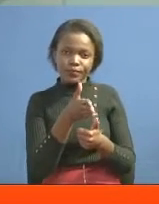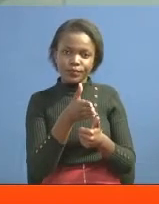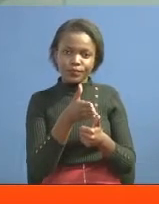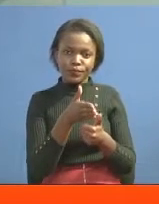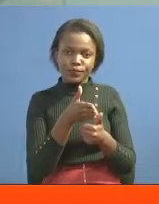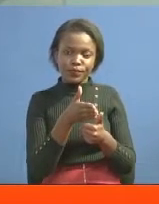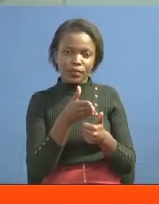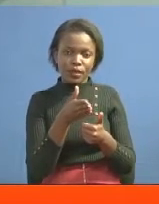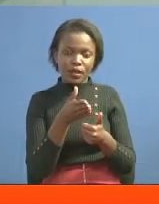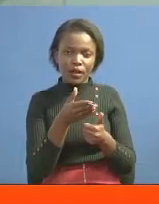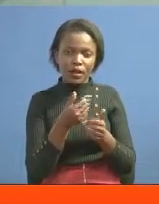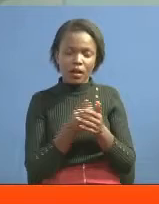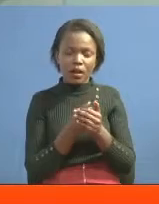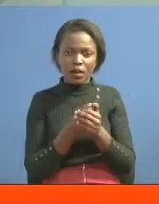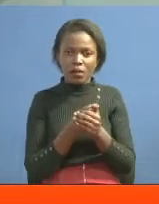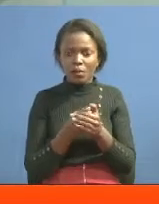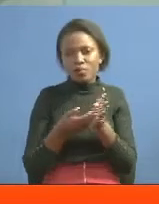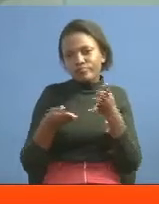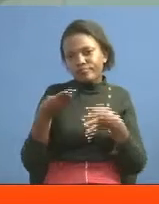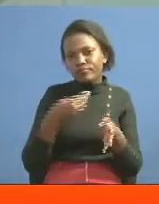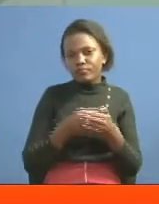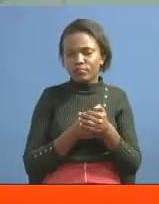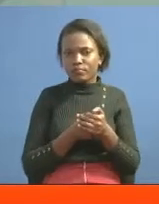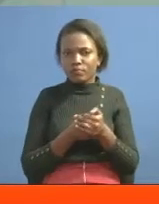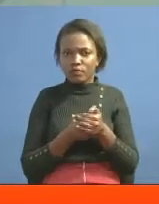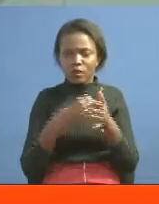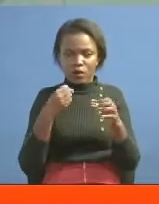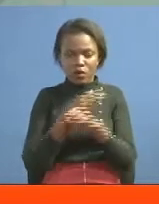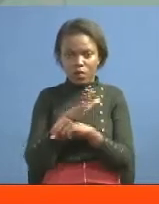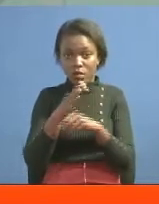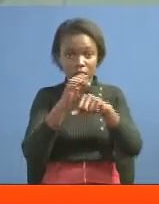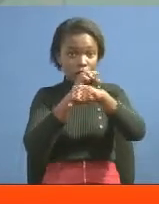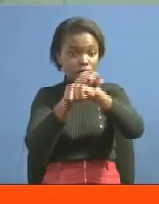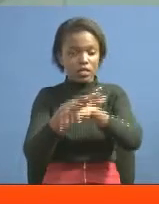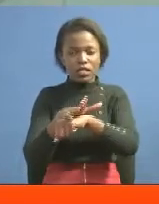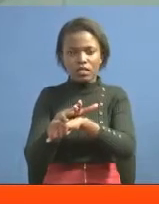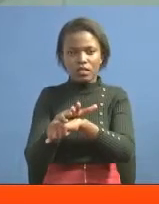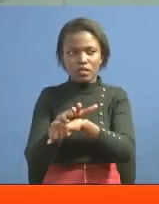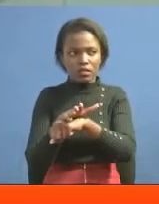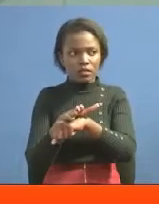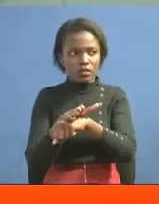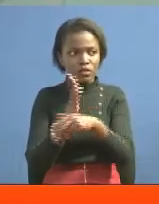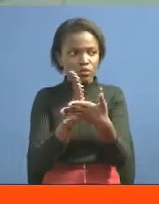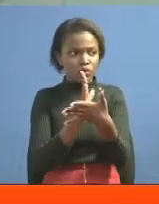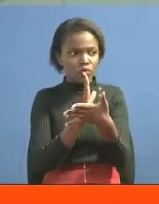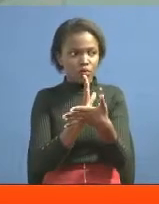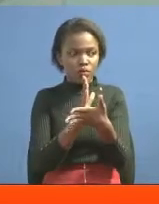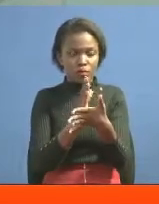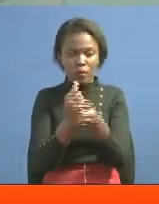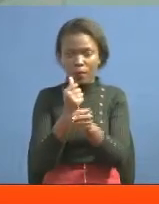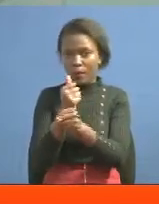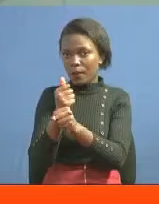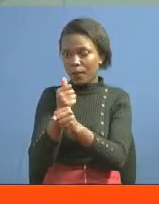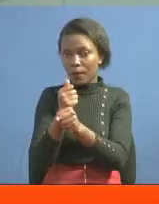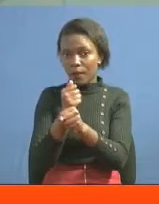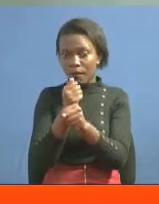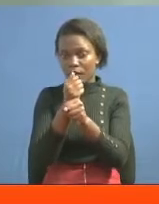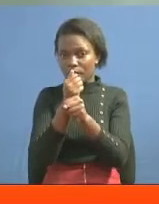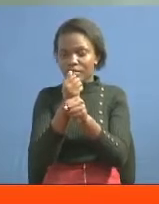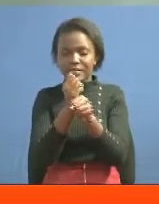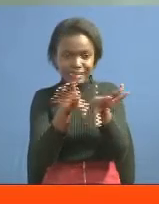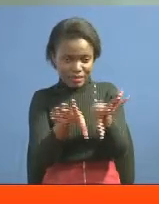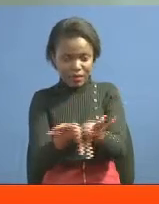retail sectors. Okay. And you'd imagine that COVID has really affected, it has really made them suffer a huge